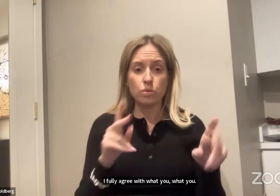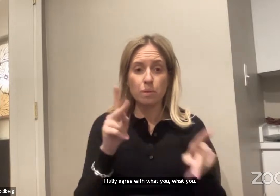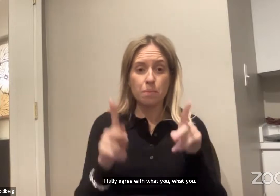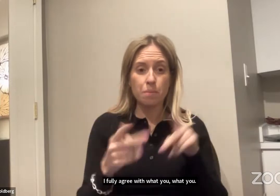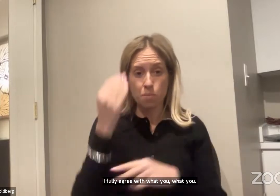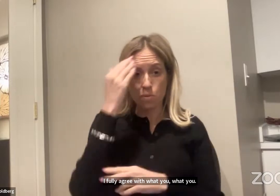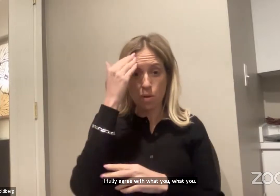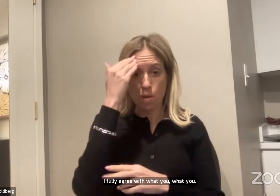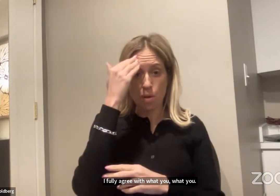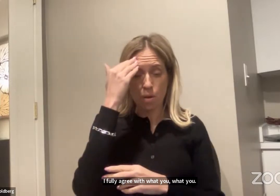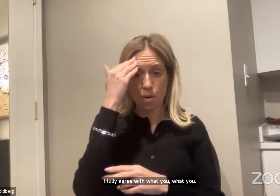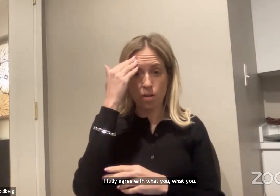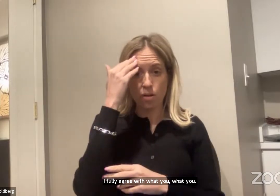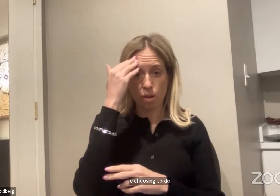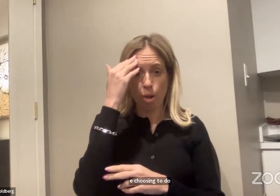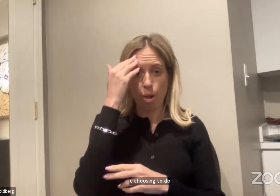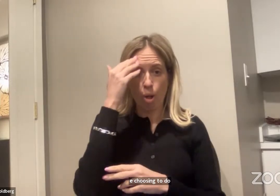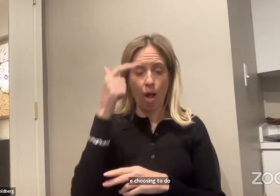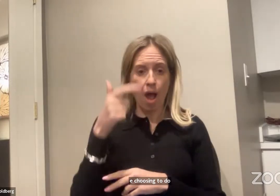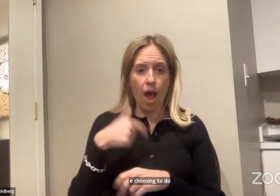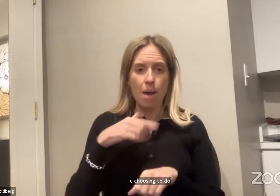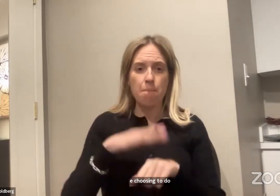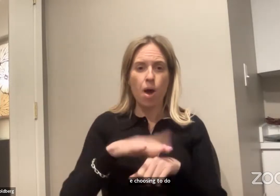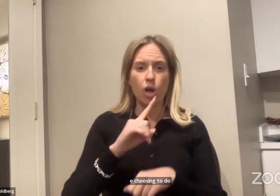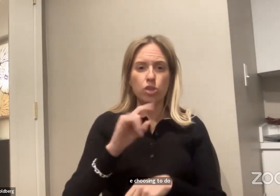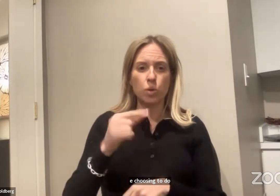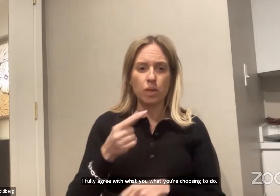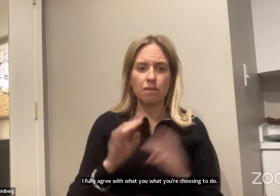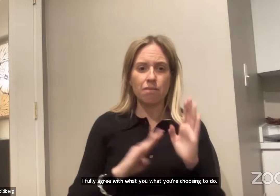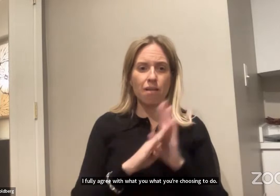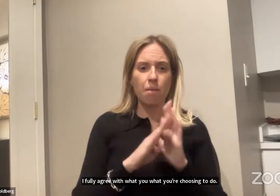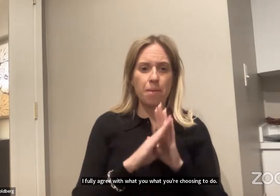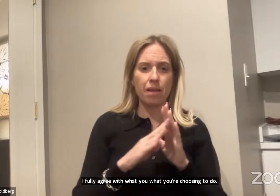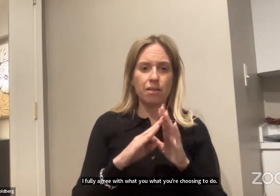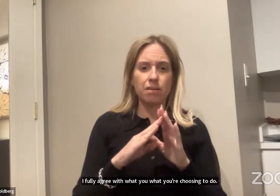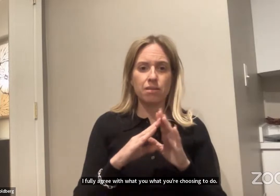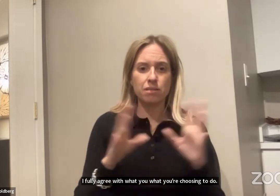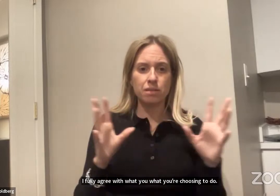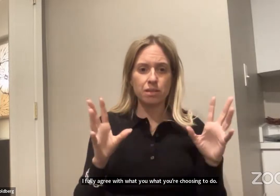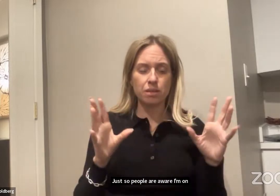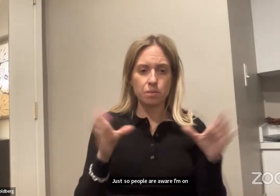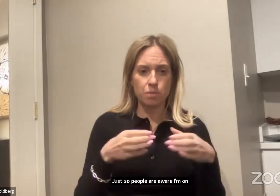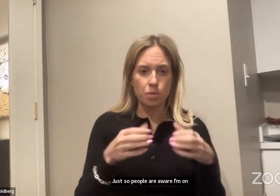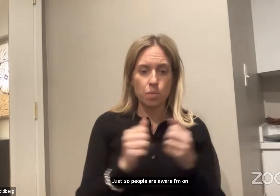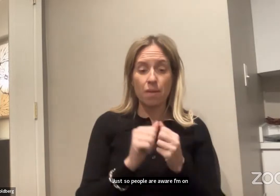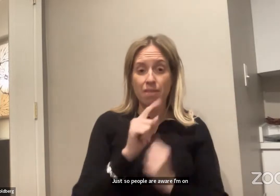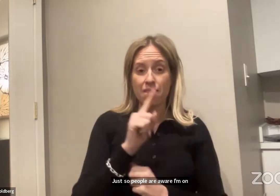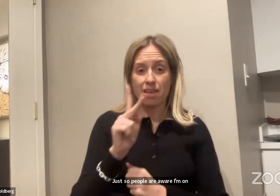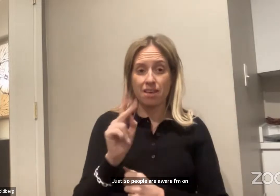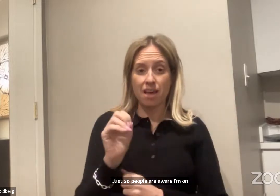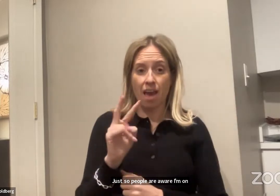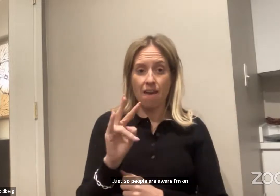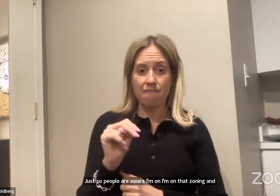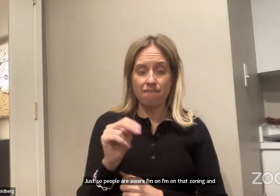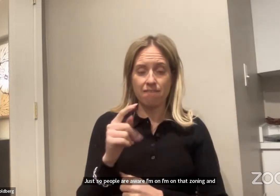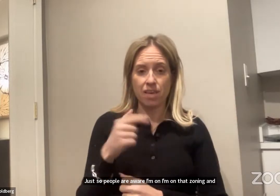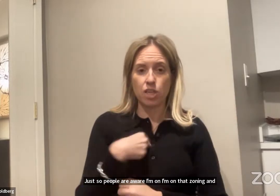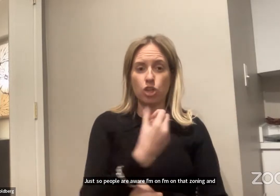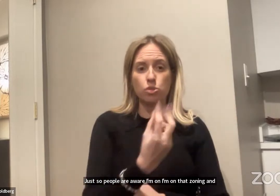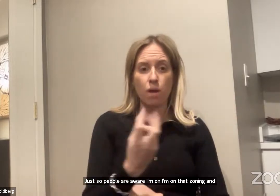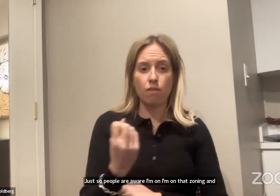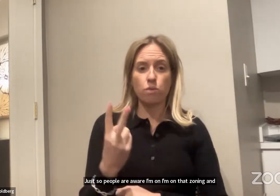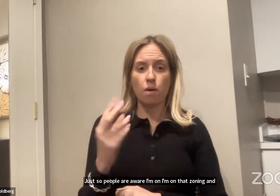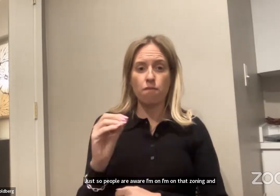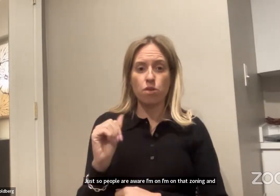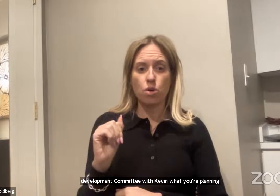I'm on that zoning and development committee with Kevin. What you're planning on doing per 1212